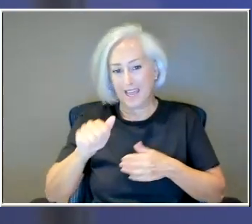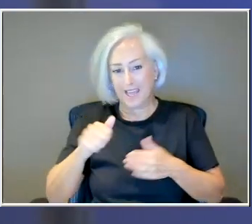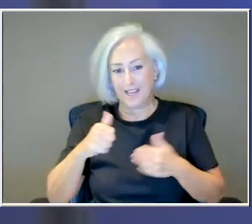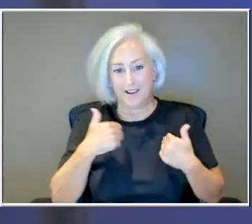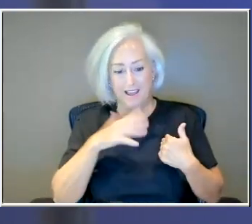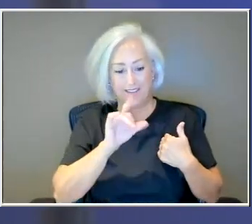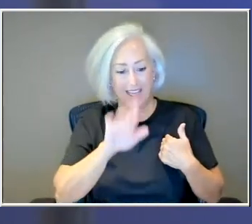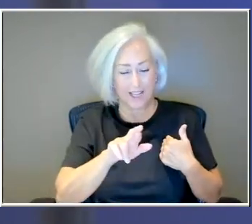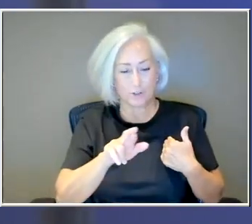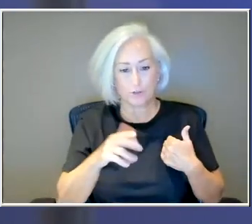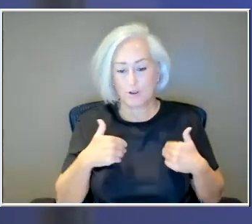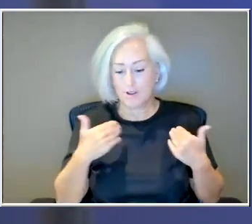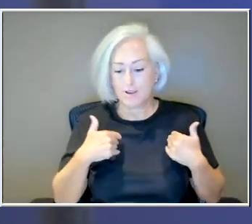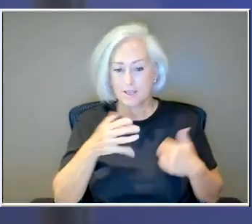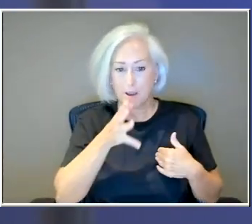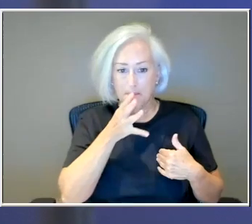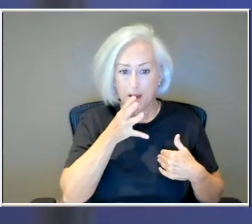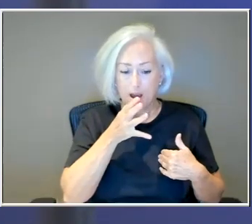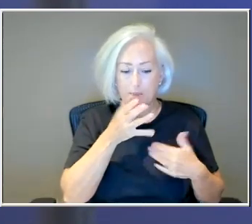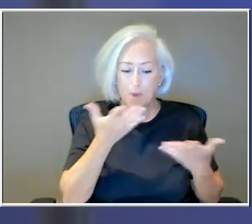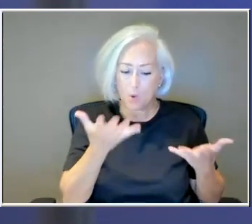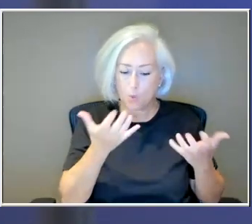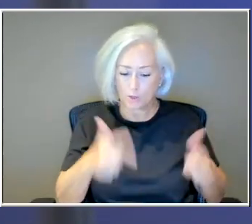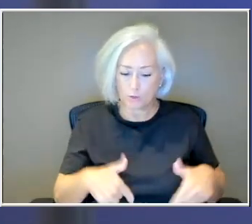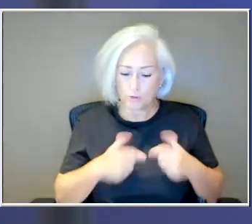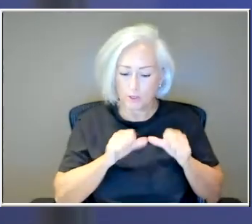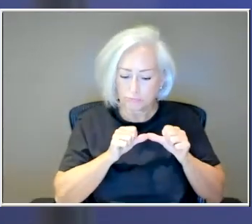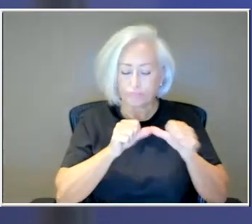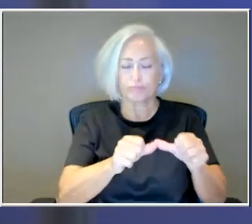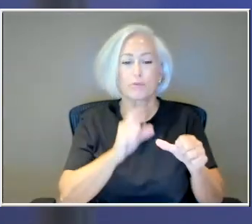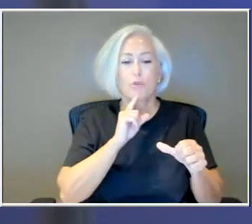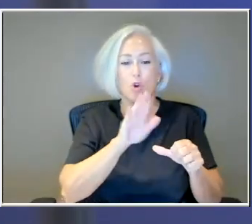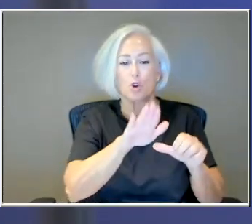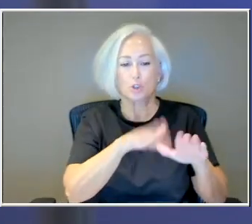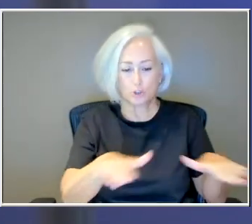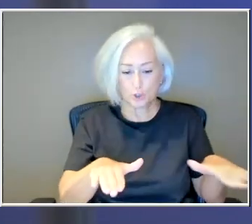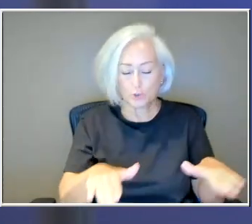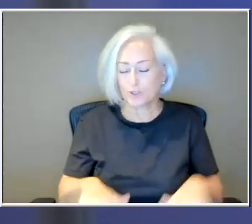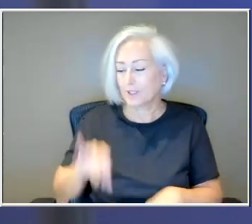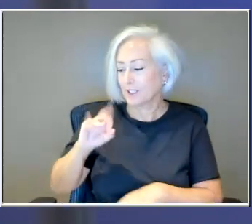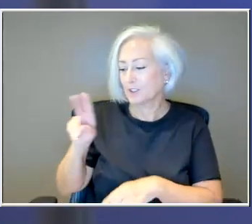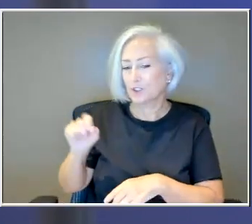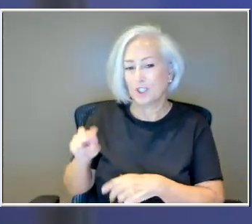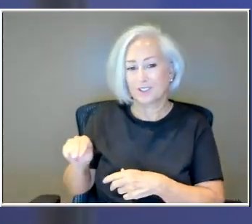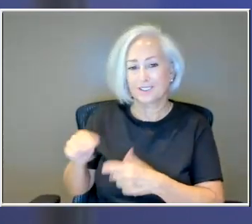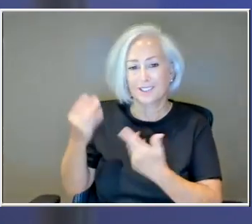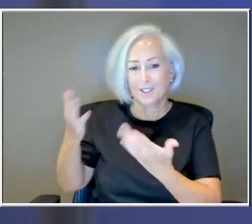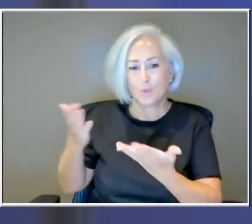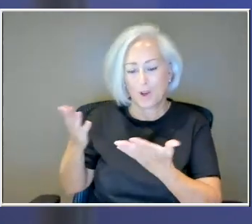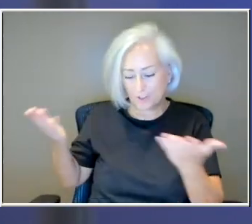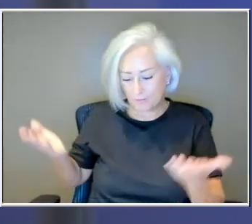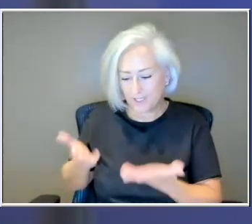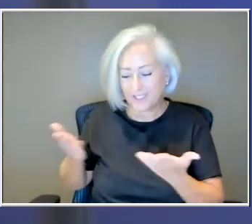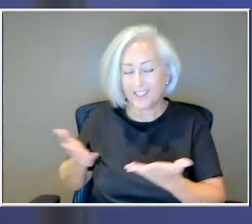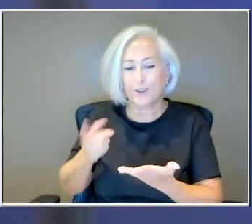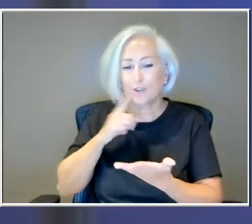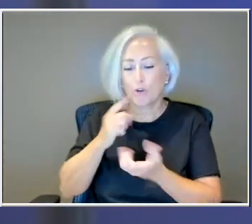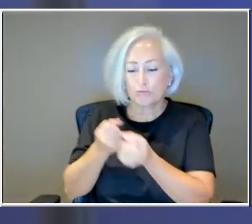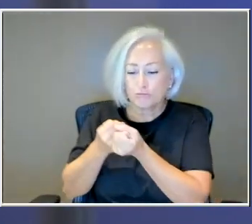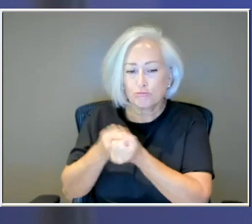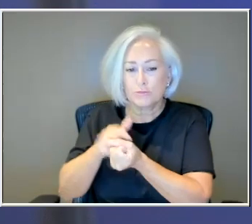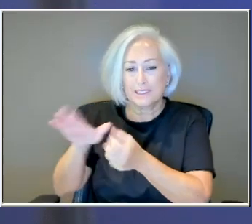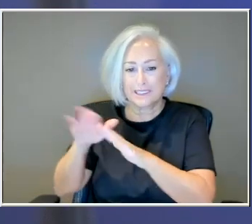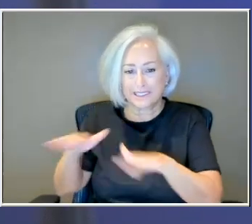She's fighting to be here for her kids. Justin is fighting to be here for his kids. And we're connected with